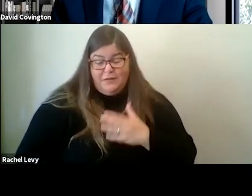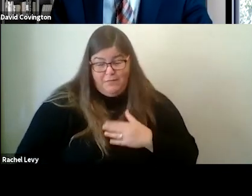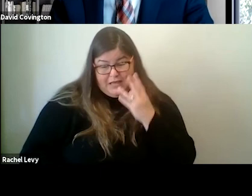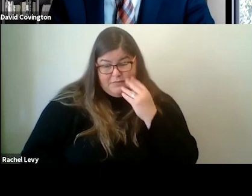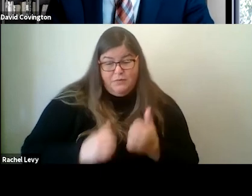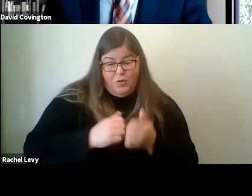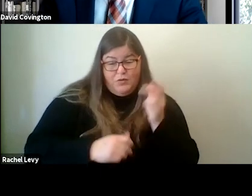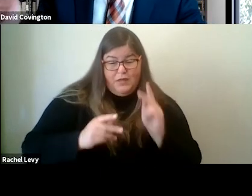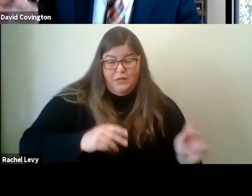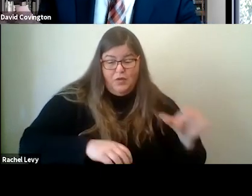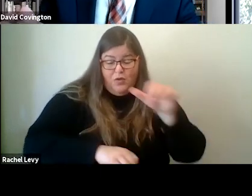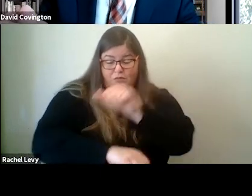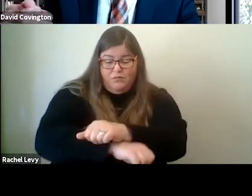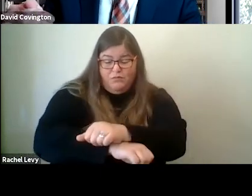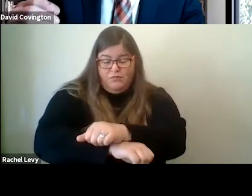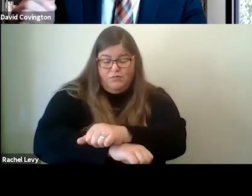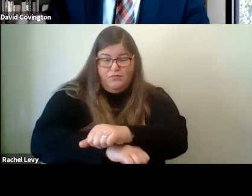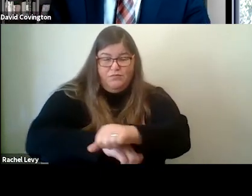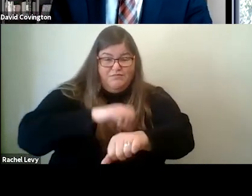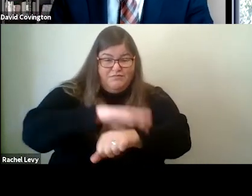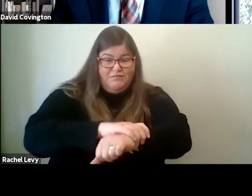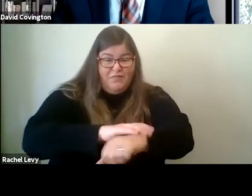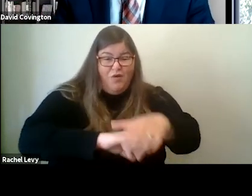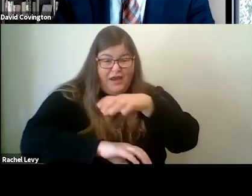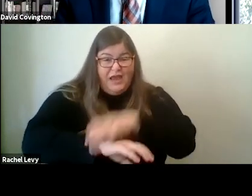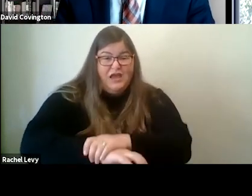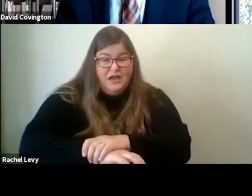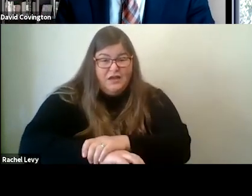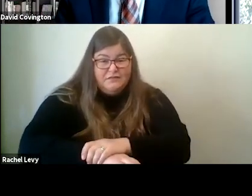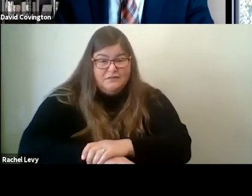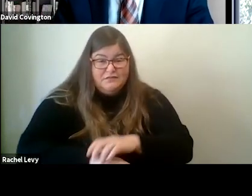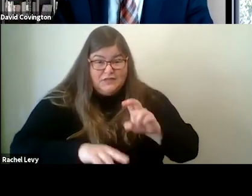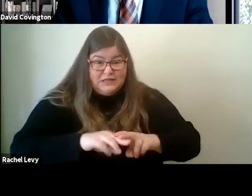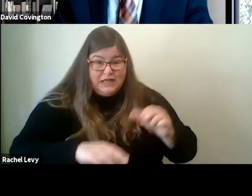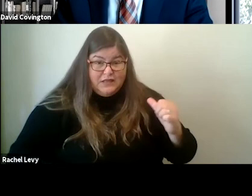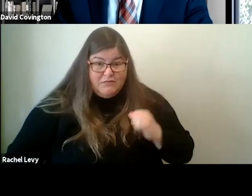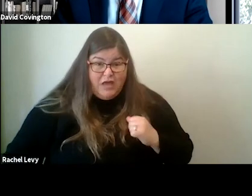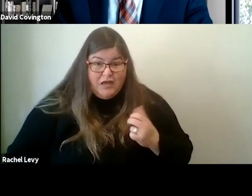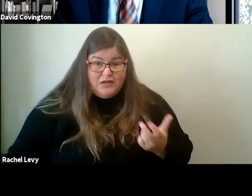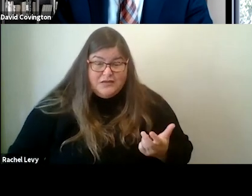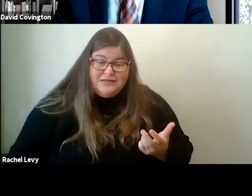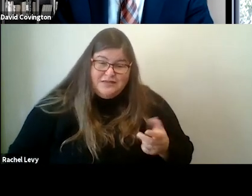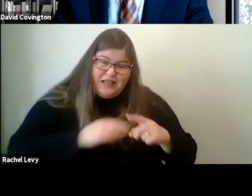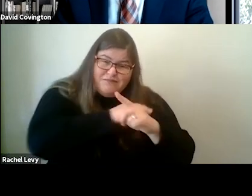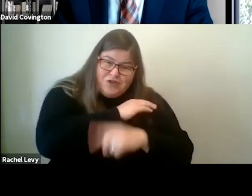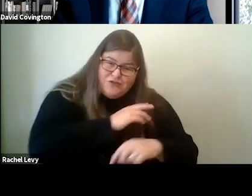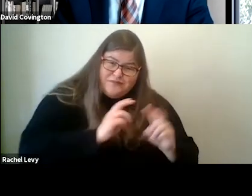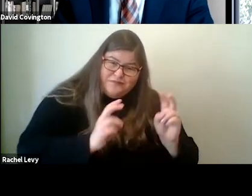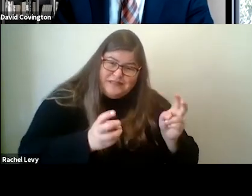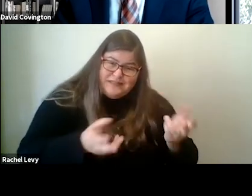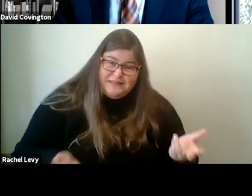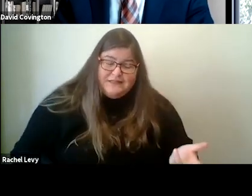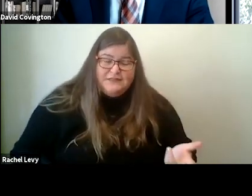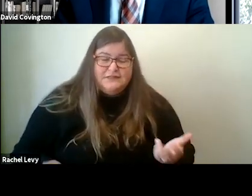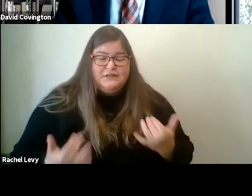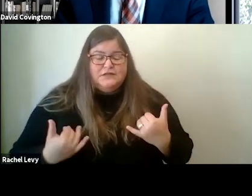vehicle. So we now have, with 988, with this, and we already had the